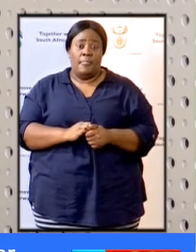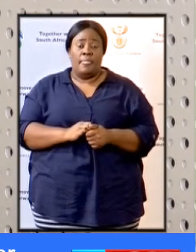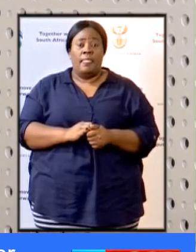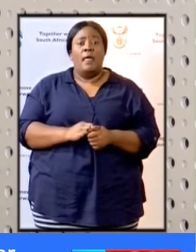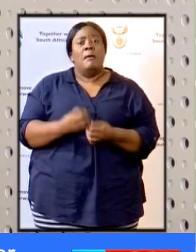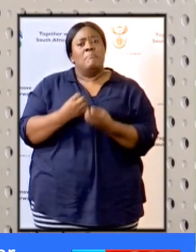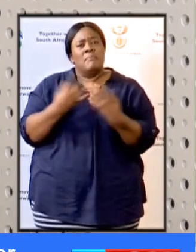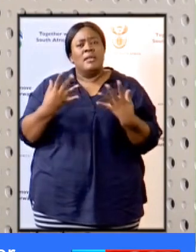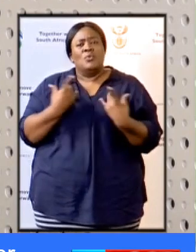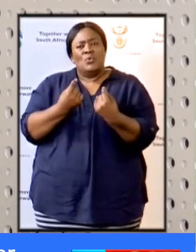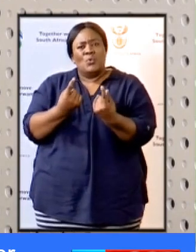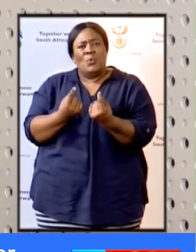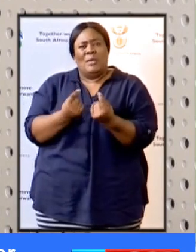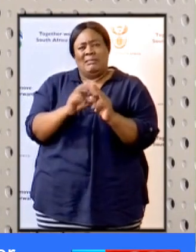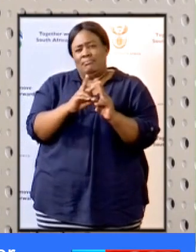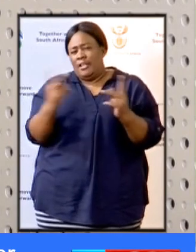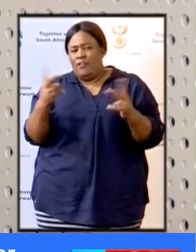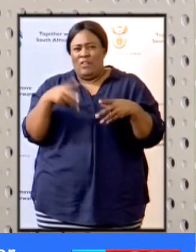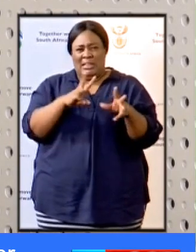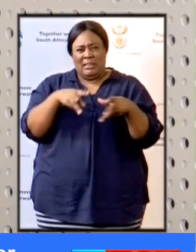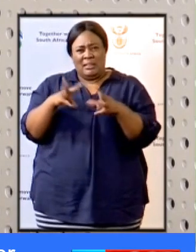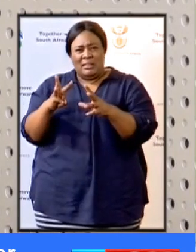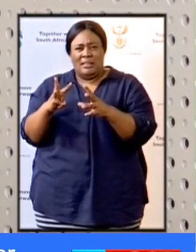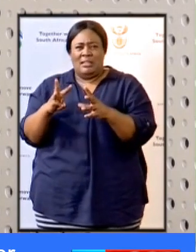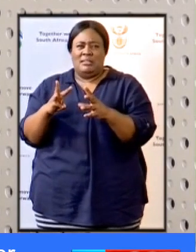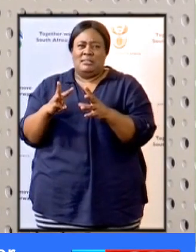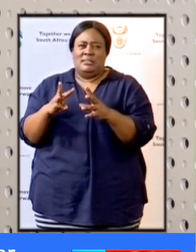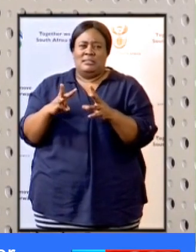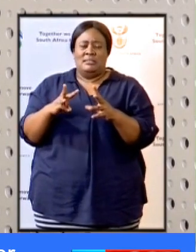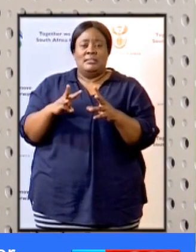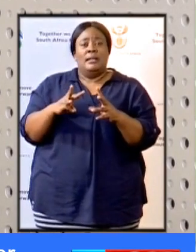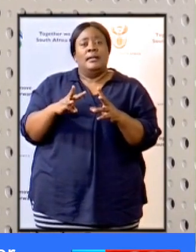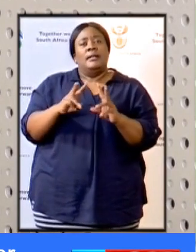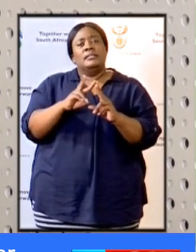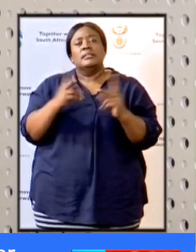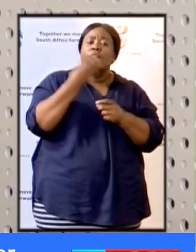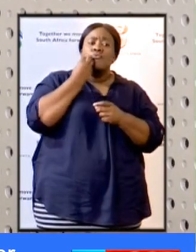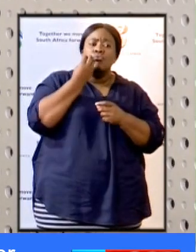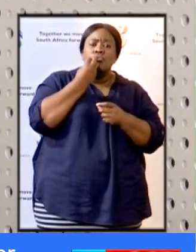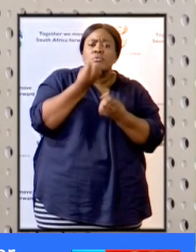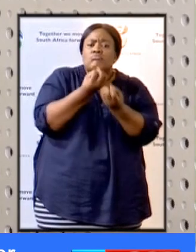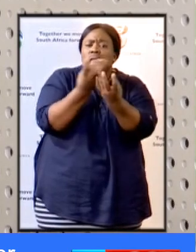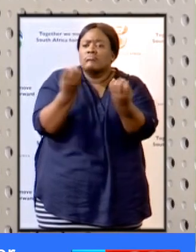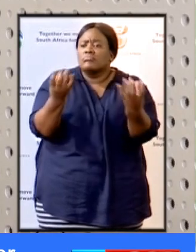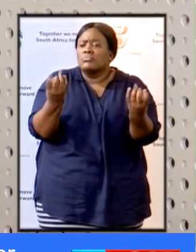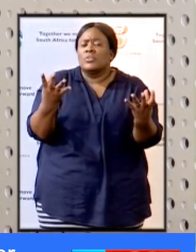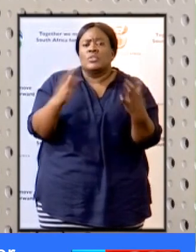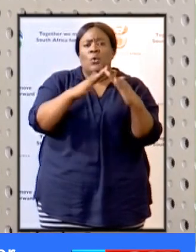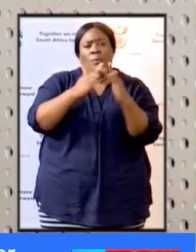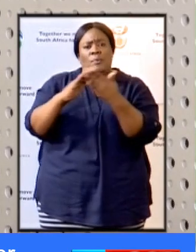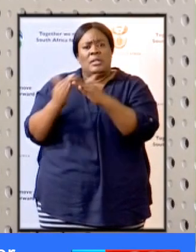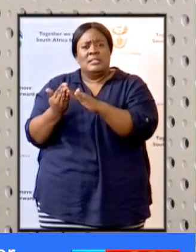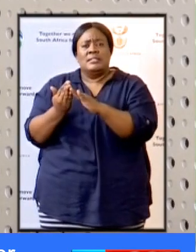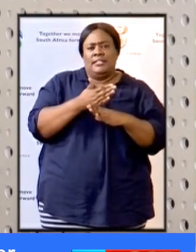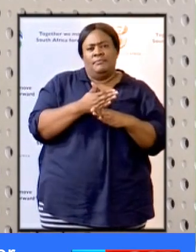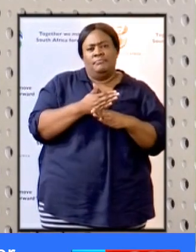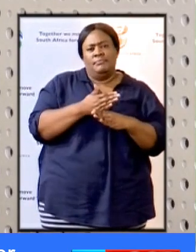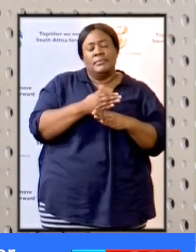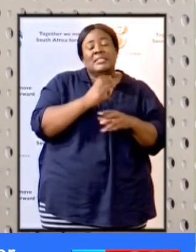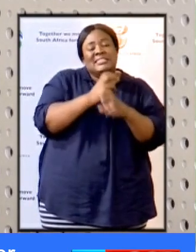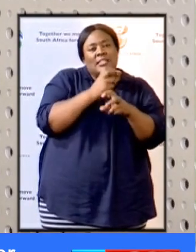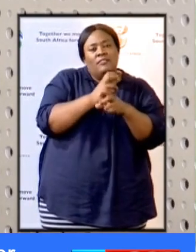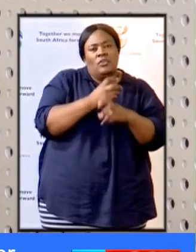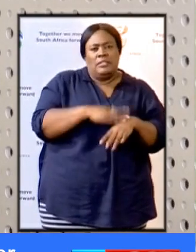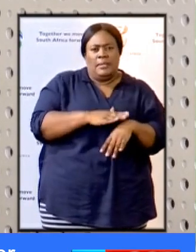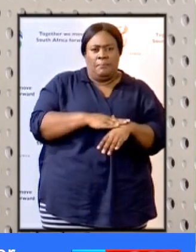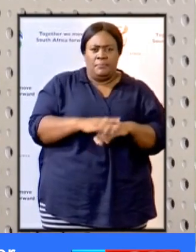They are part in different ways, I know. We really appreciate. So there are many under these difficult times.